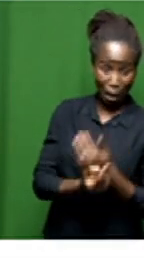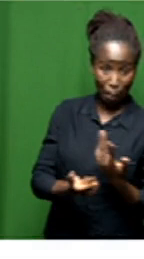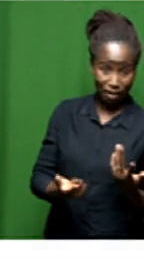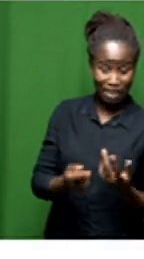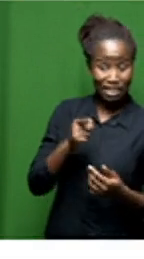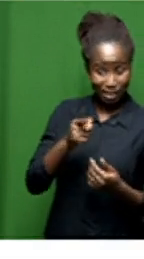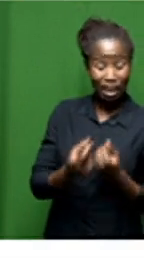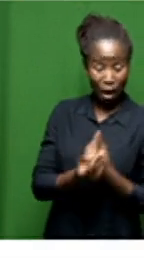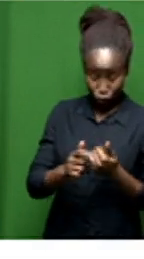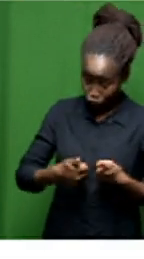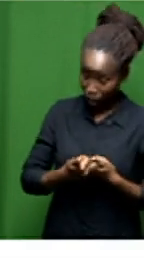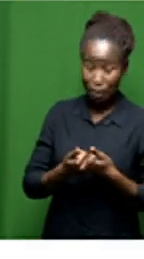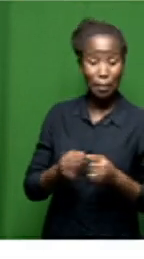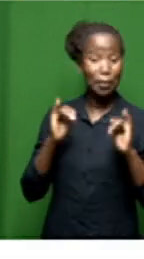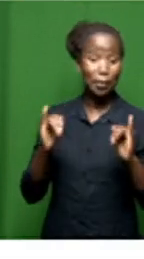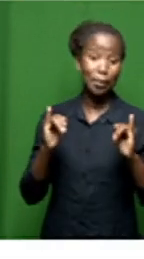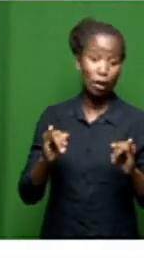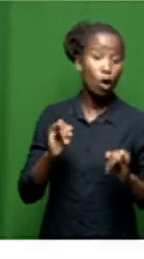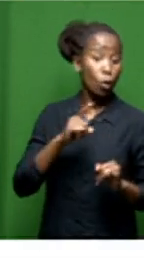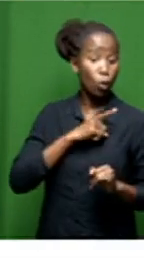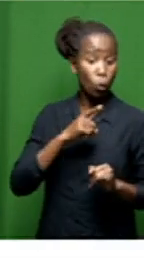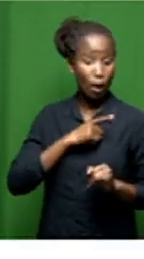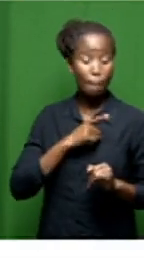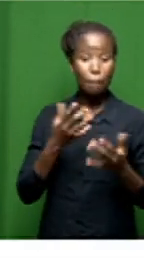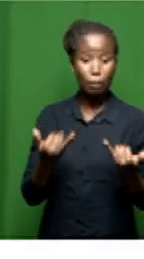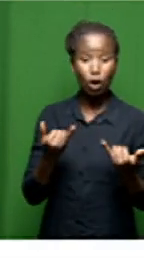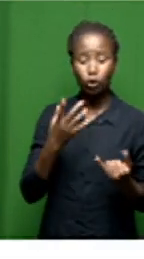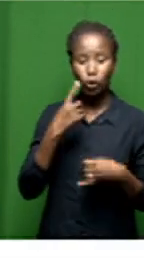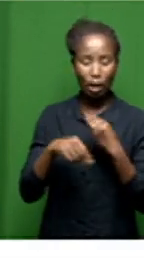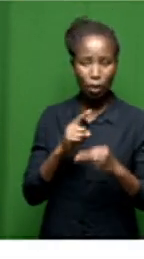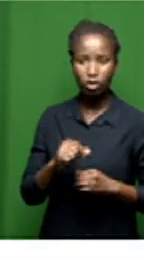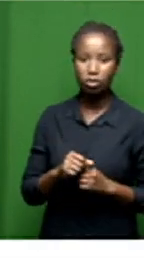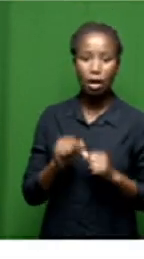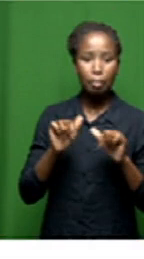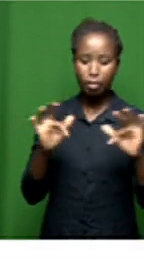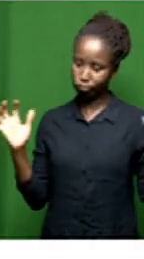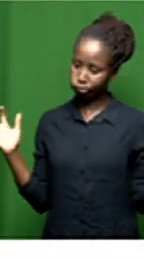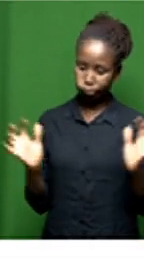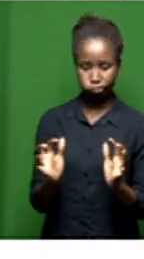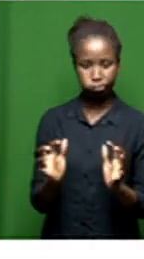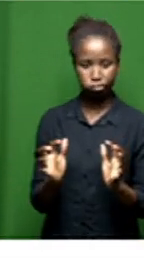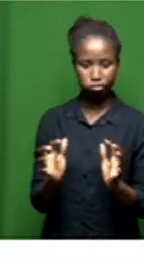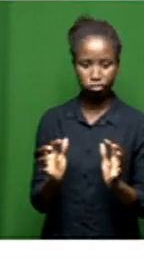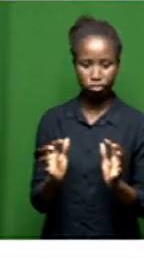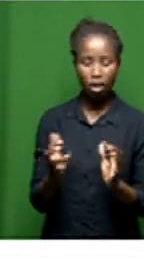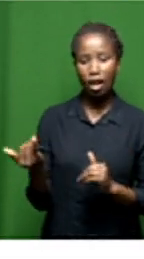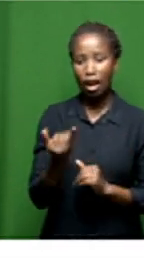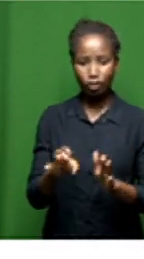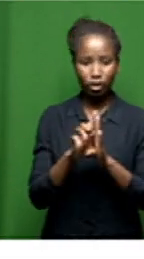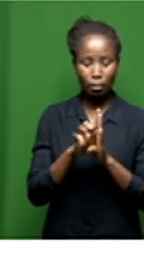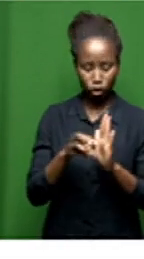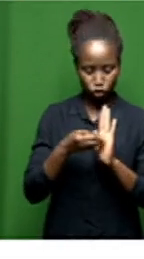more challenging when you are in a congregate setting. When you're talking about congregation means you're talking about students living